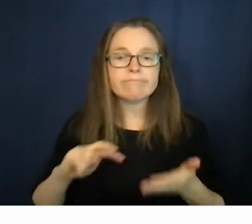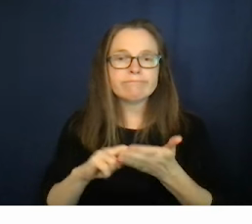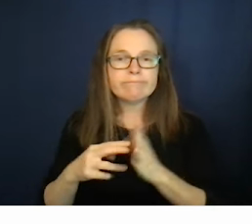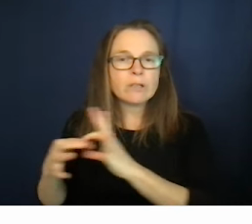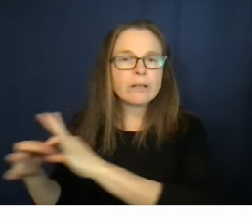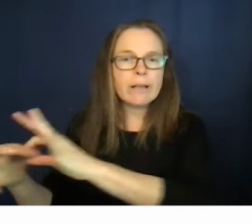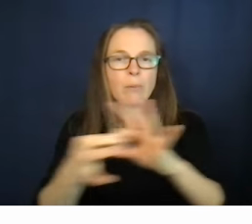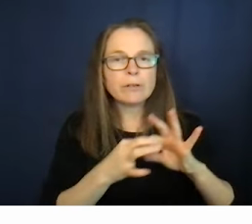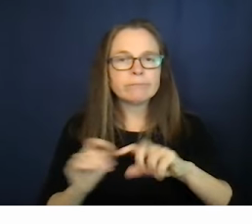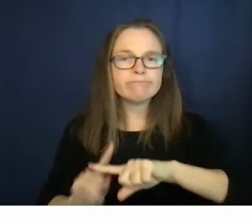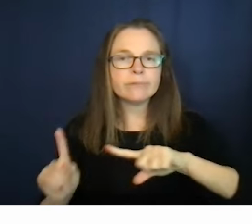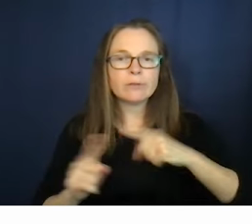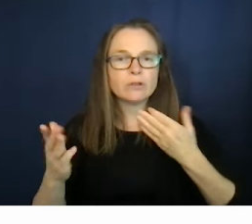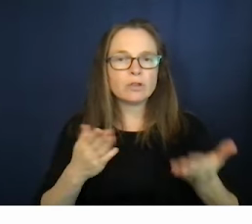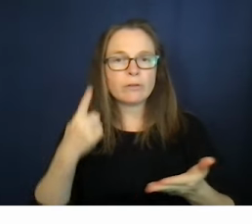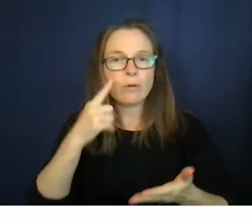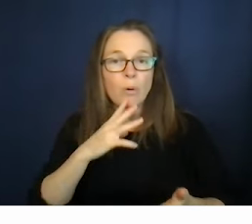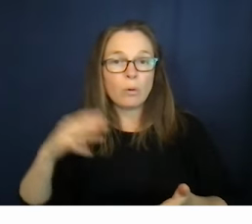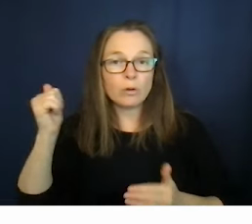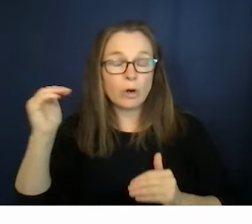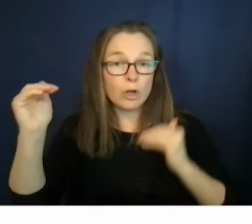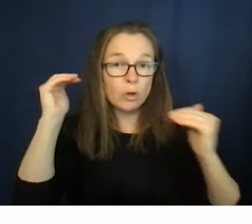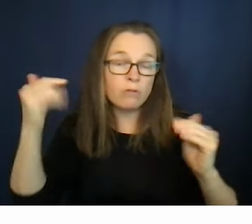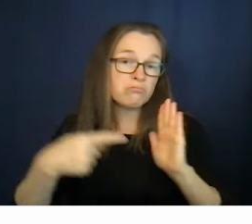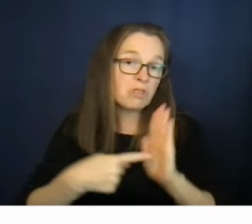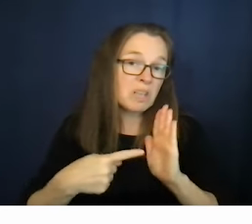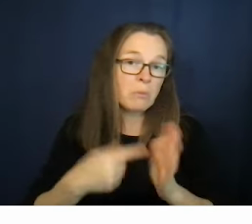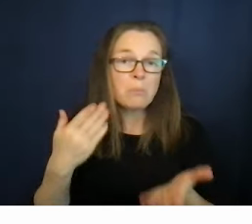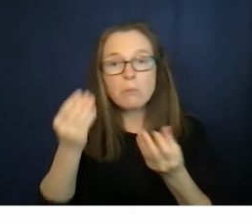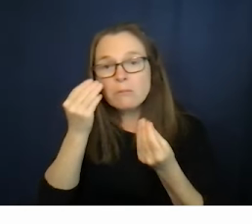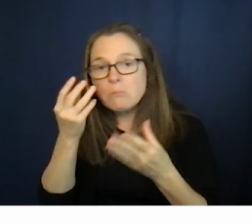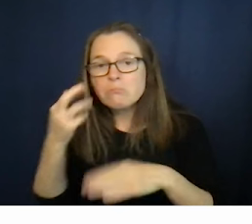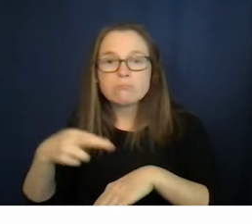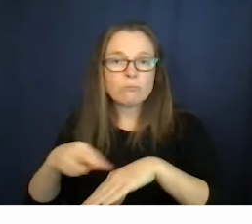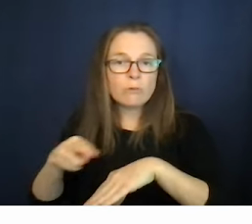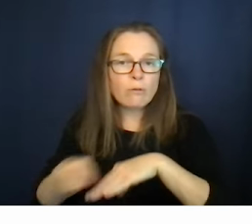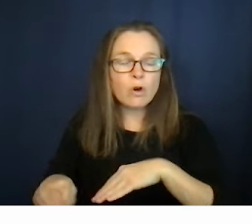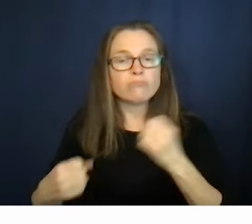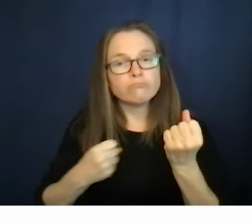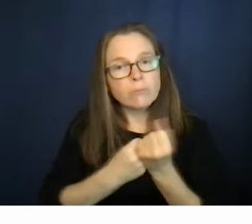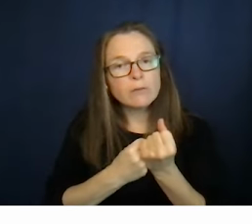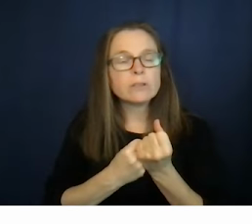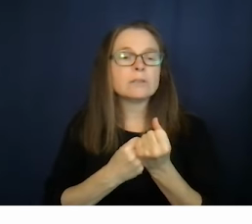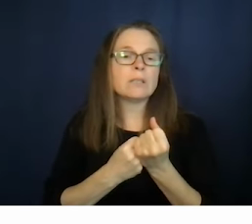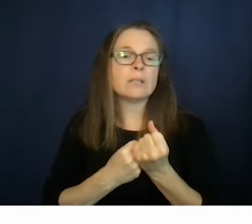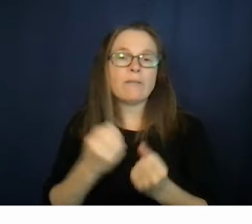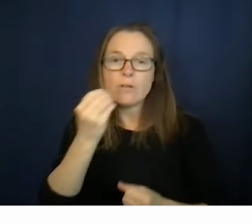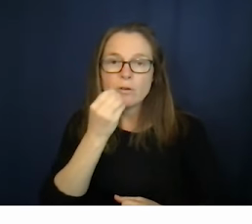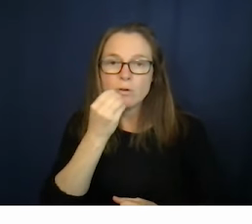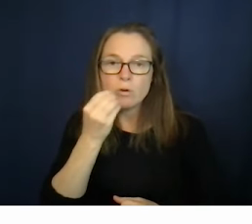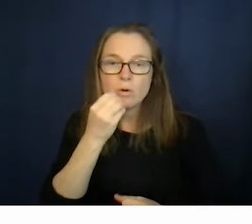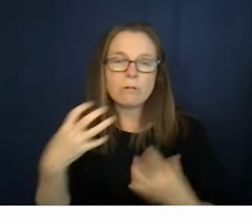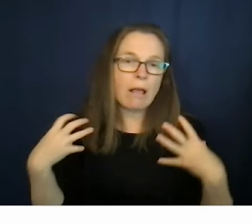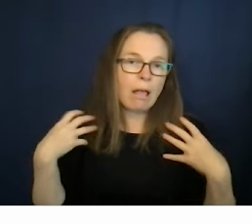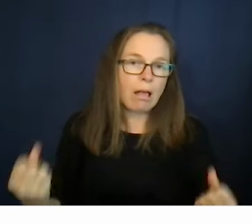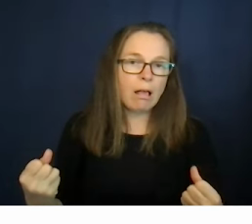of services for older adults, which may include information and referral, advocacy, meals,